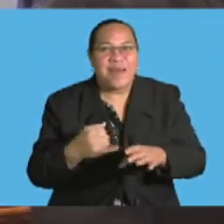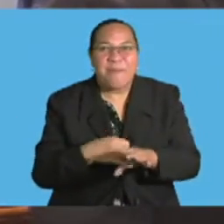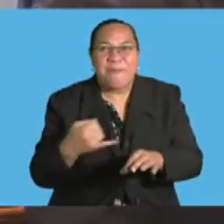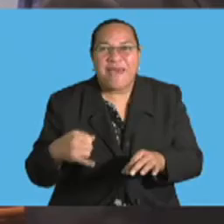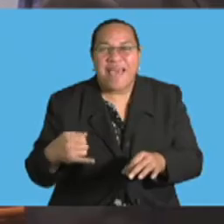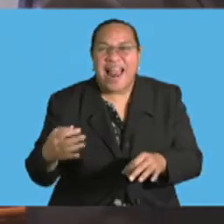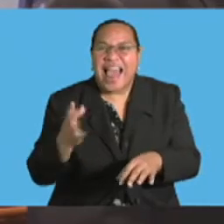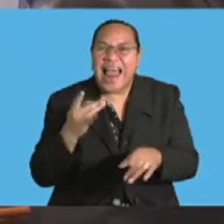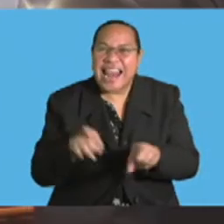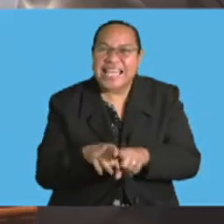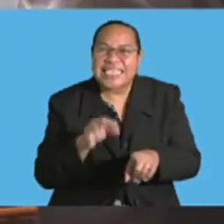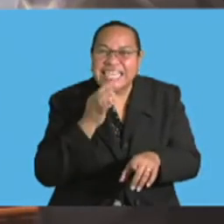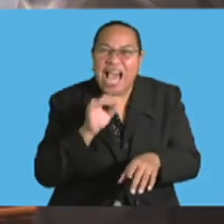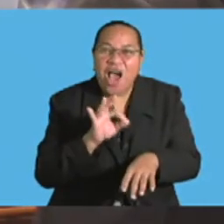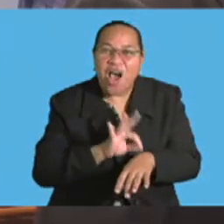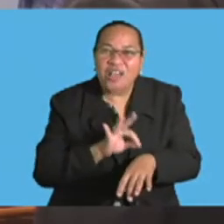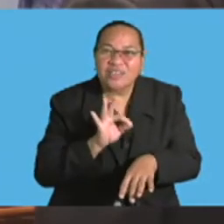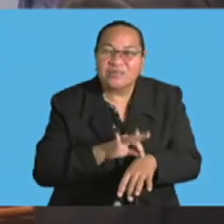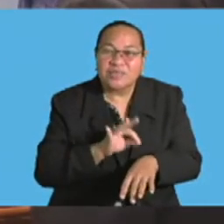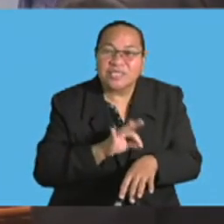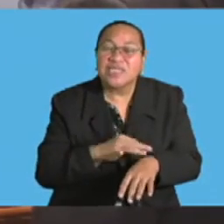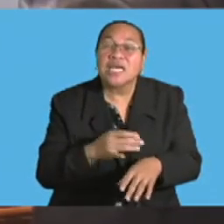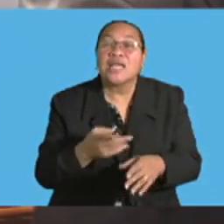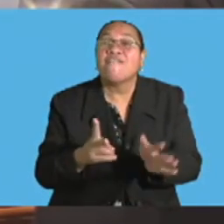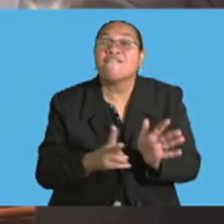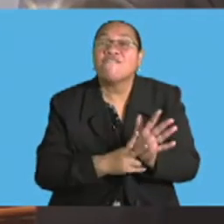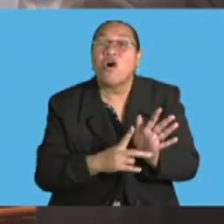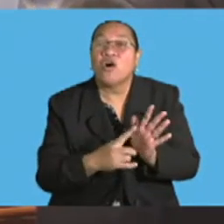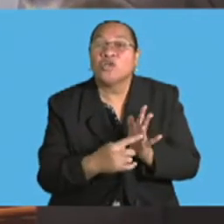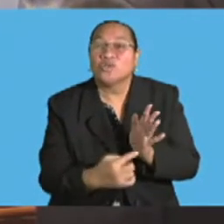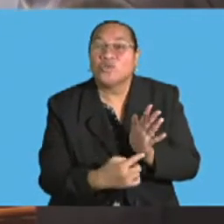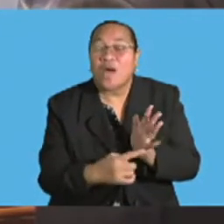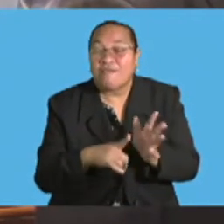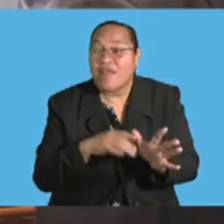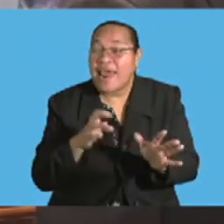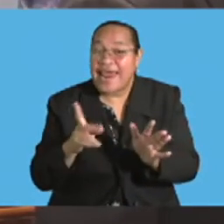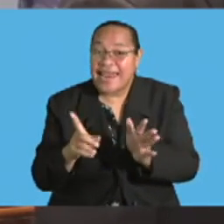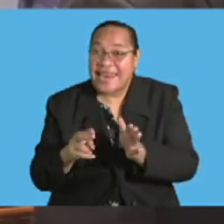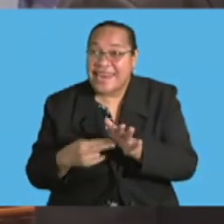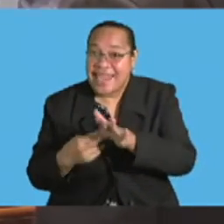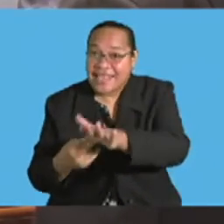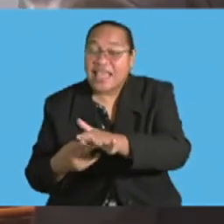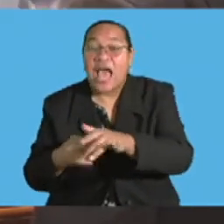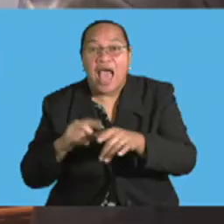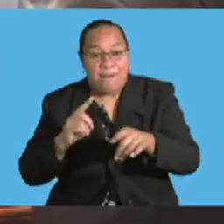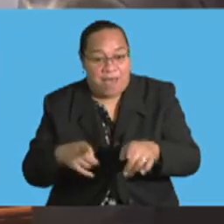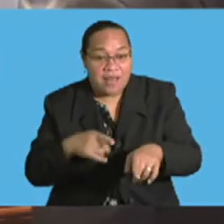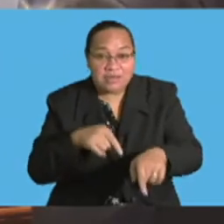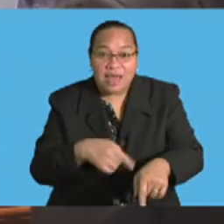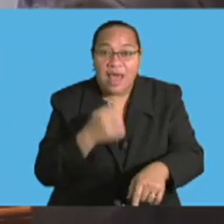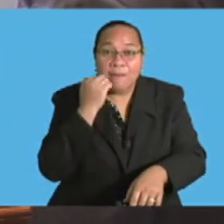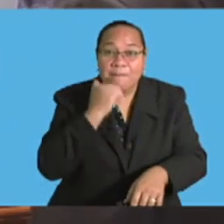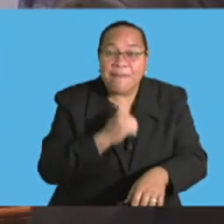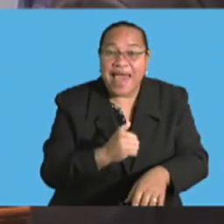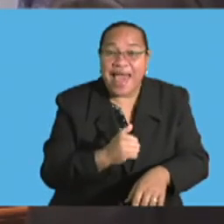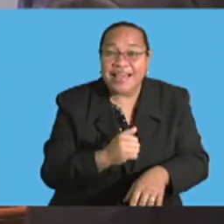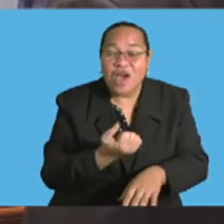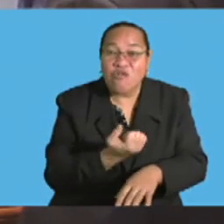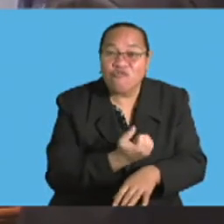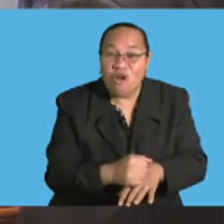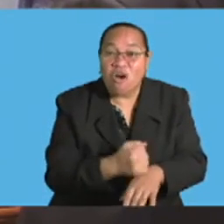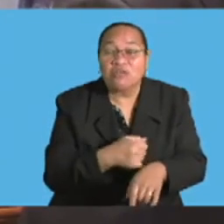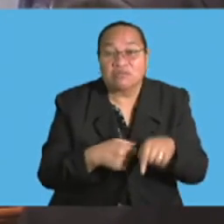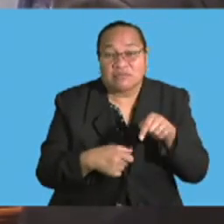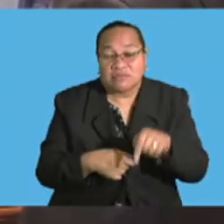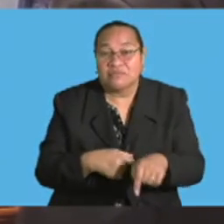but with the Black Rock project, the medical facility